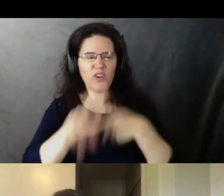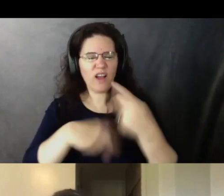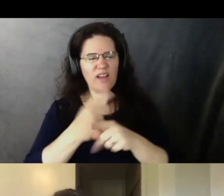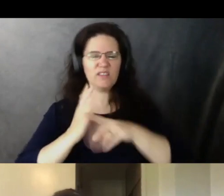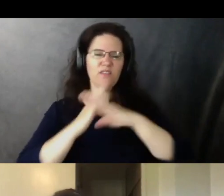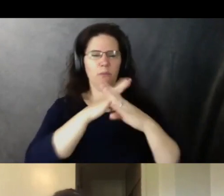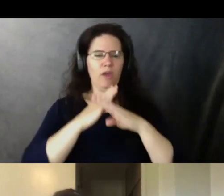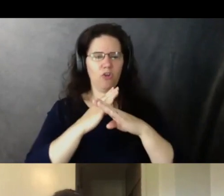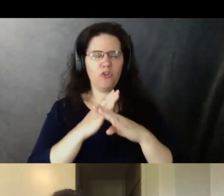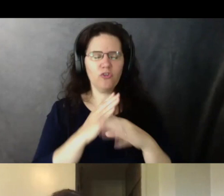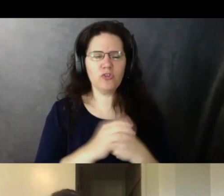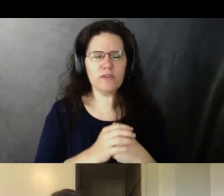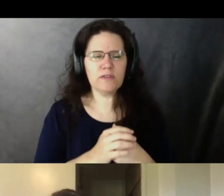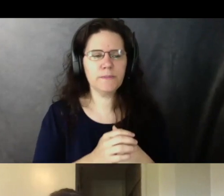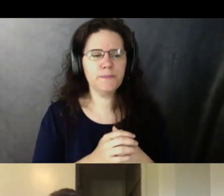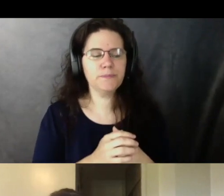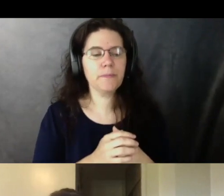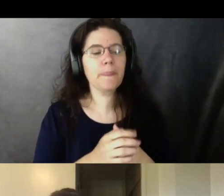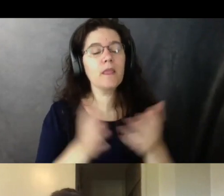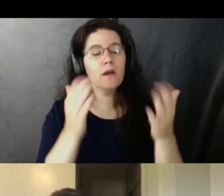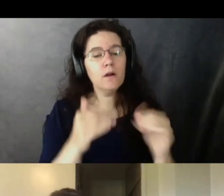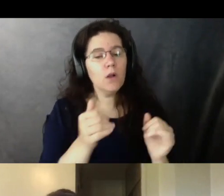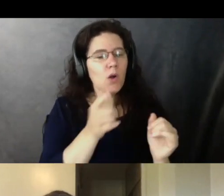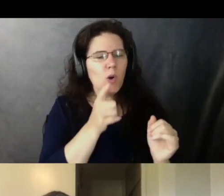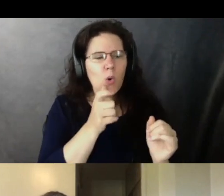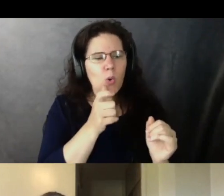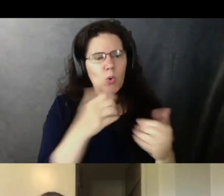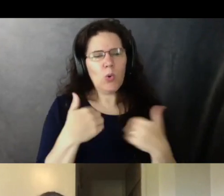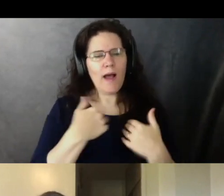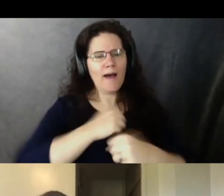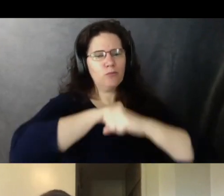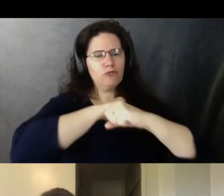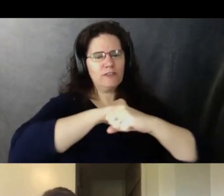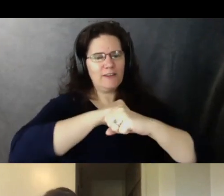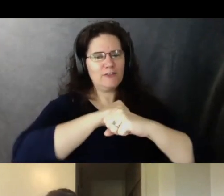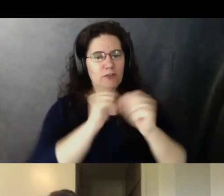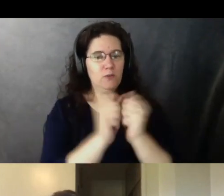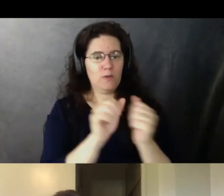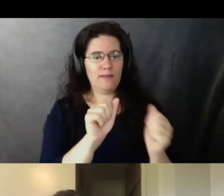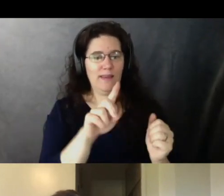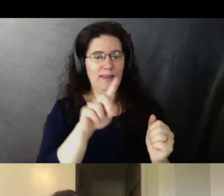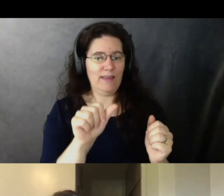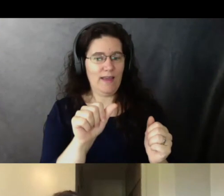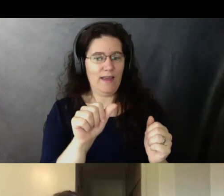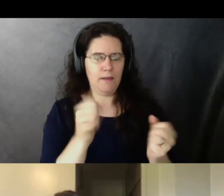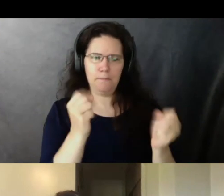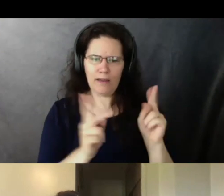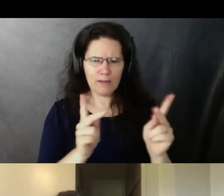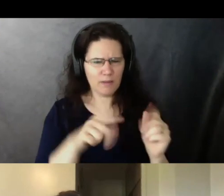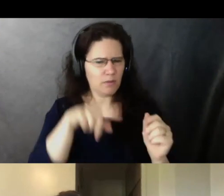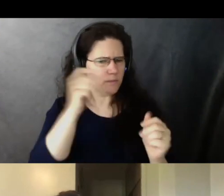So who is protected under the ADA? That's a question a lot of people